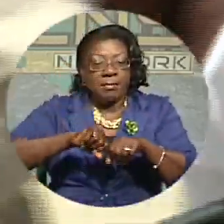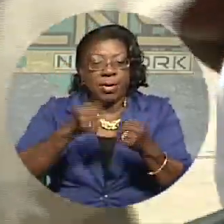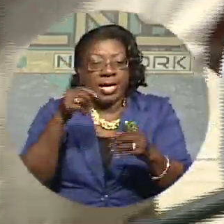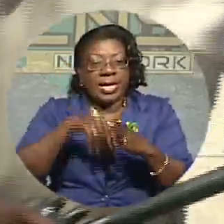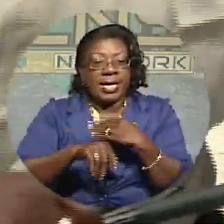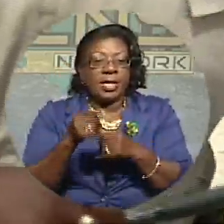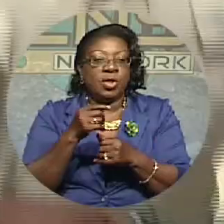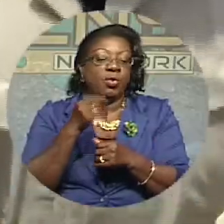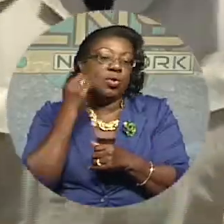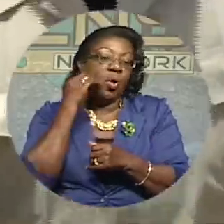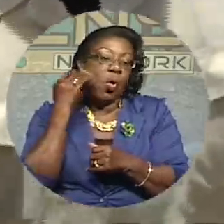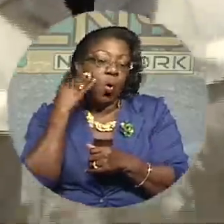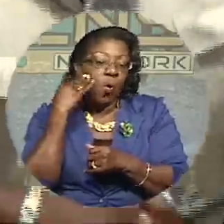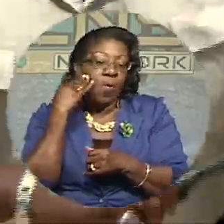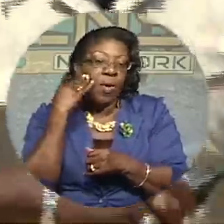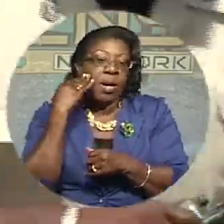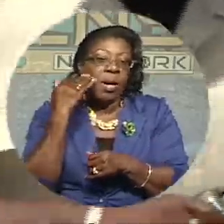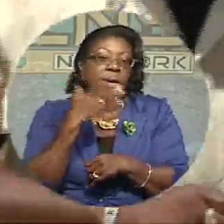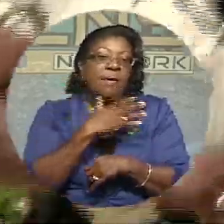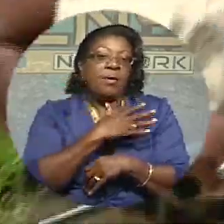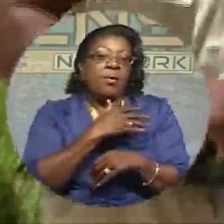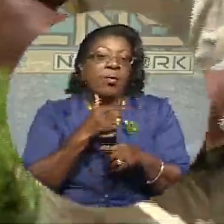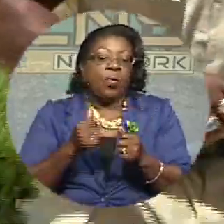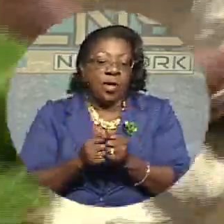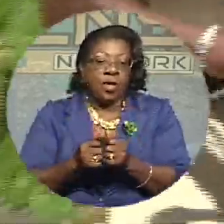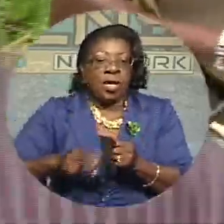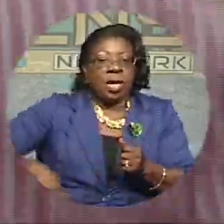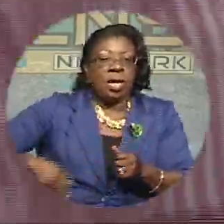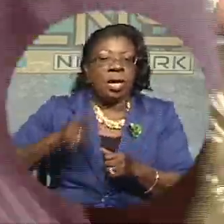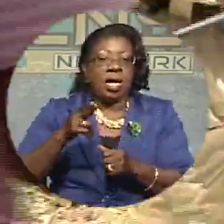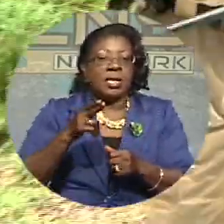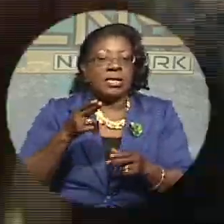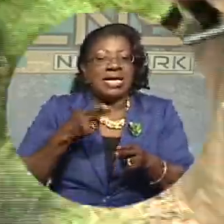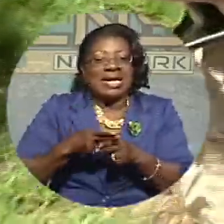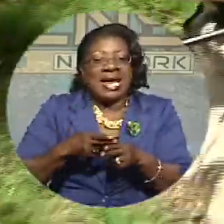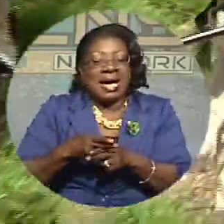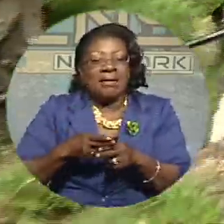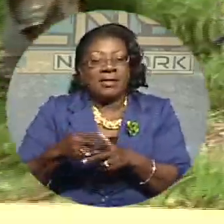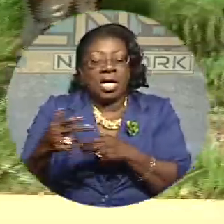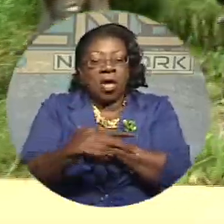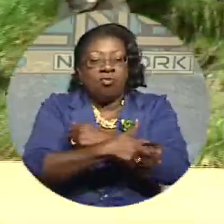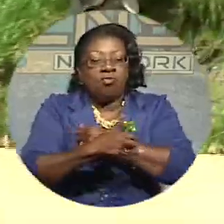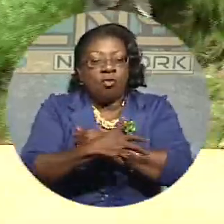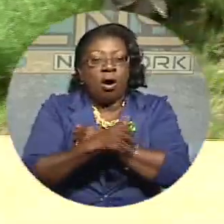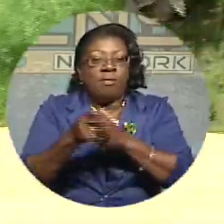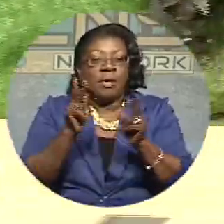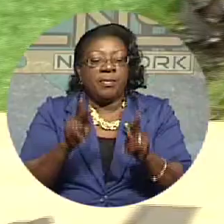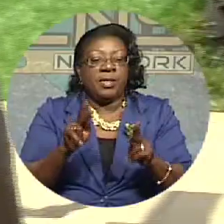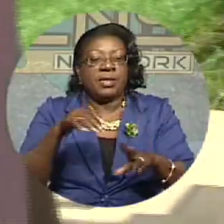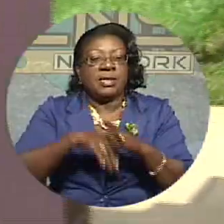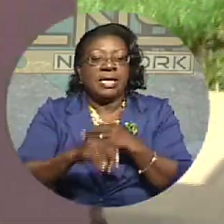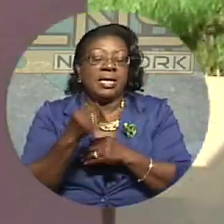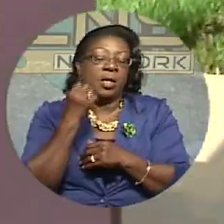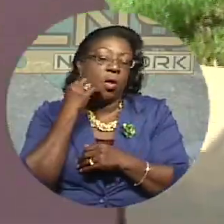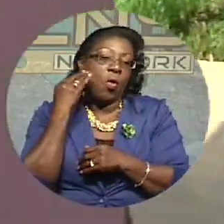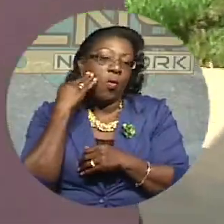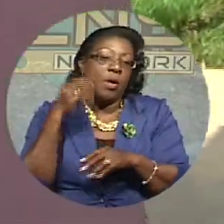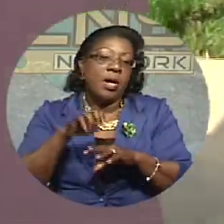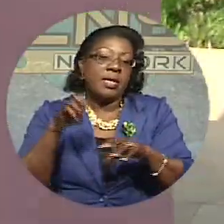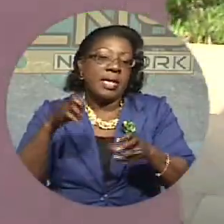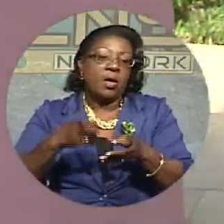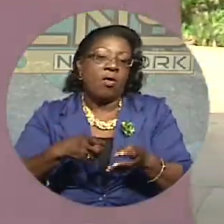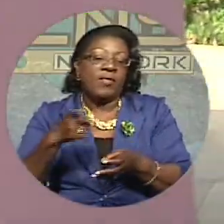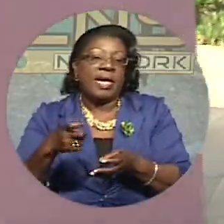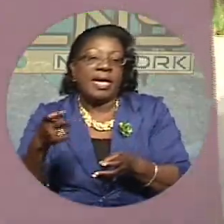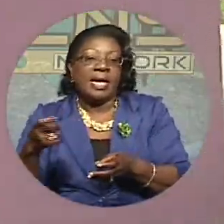the Polima Street home of Telvin Freeman, armed with a shotgun and knives, and robbed, that is, the occupants of electronics and jewelry. The case